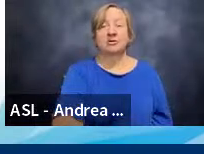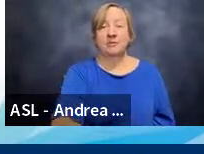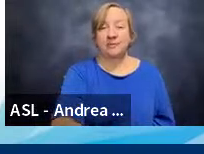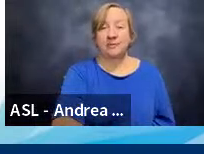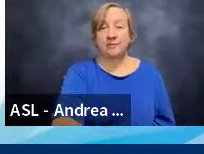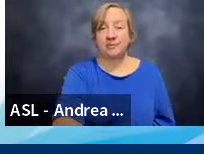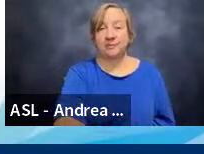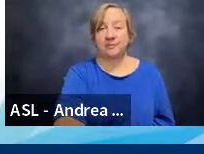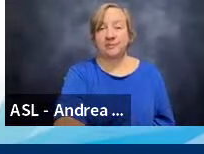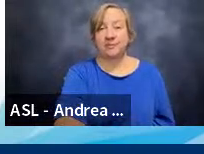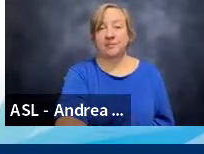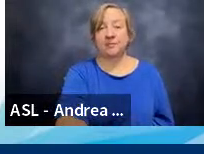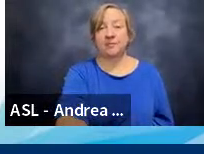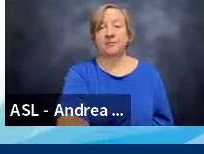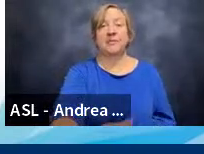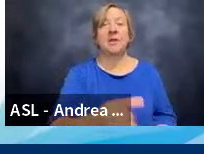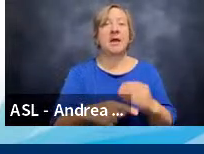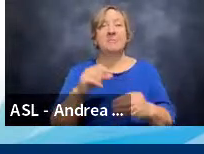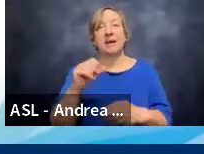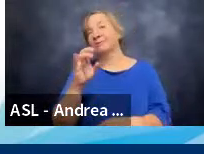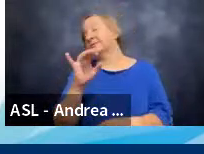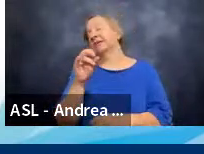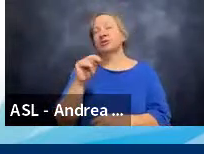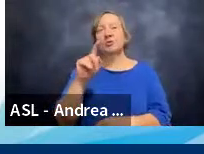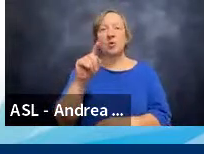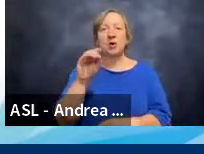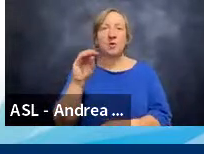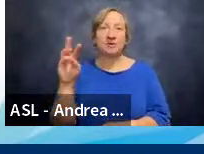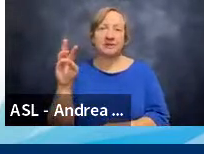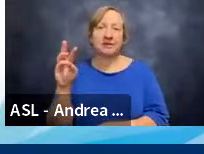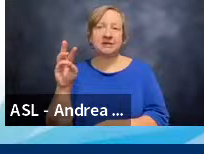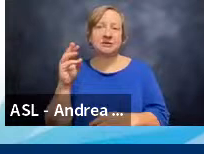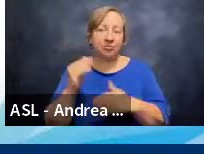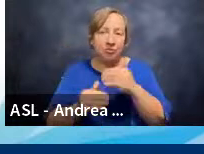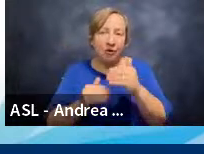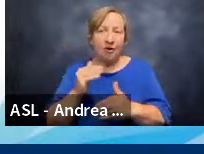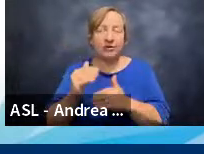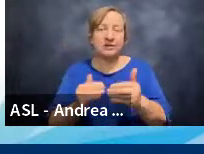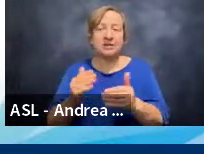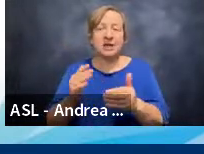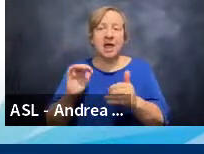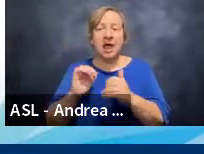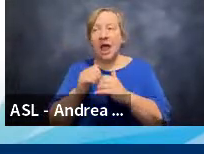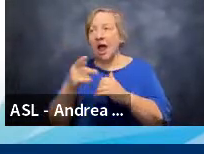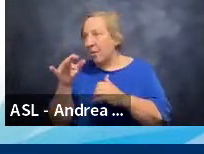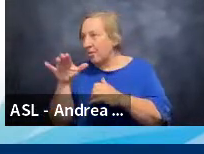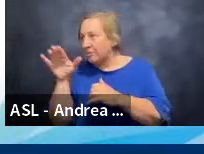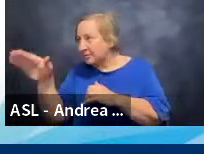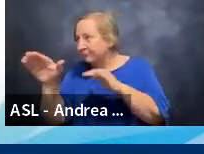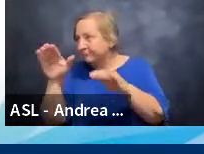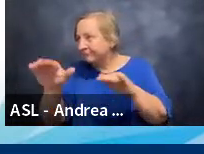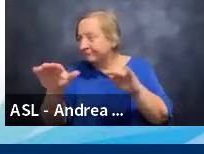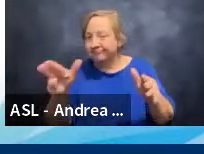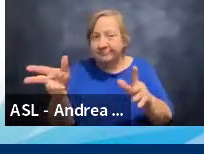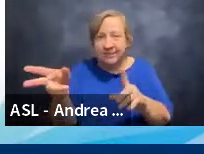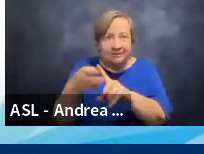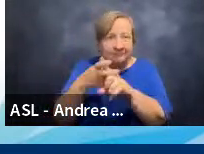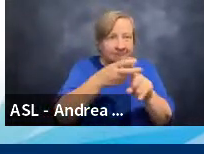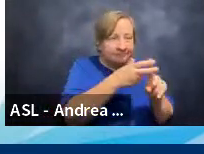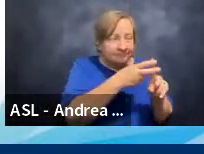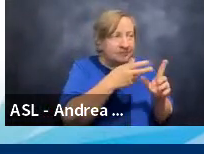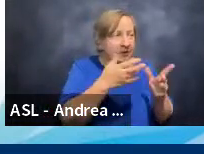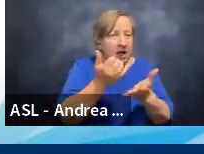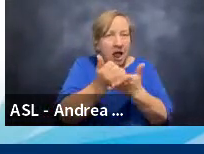and details for our public outreach at that time that really focused on understanding the broad history of the